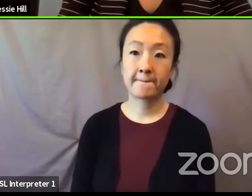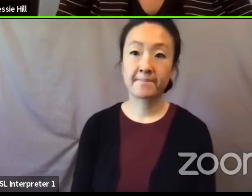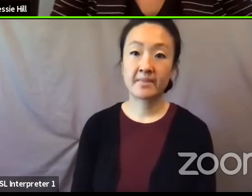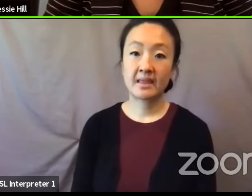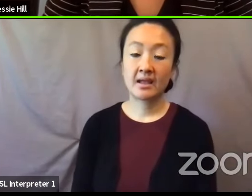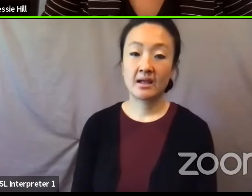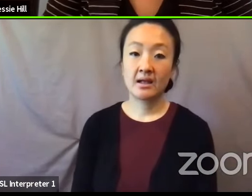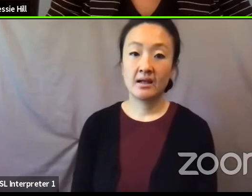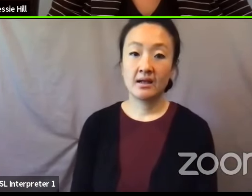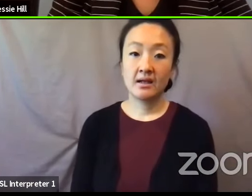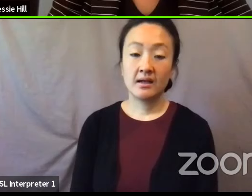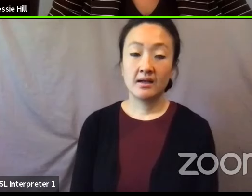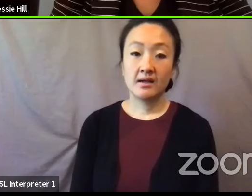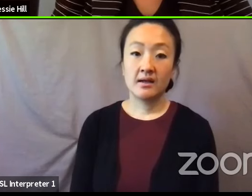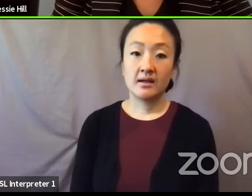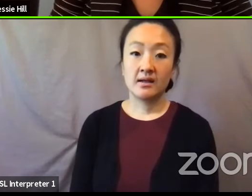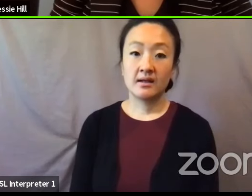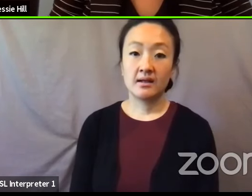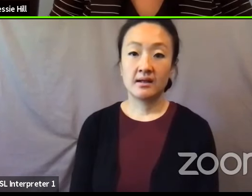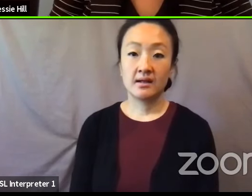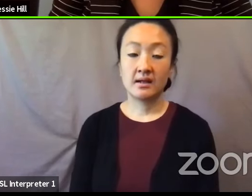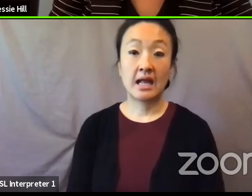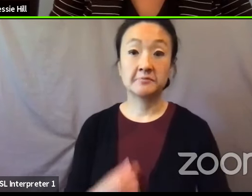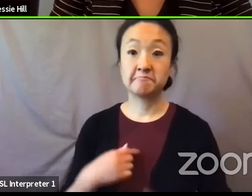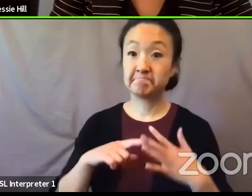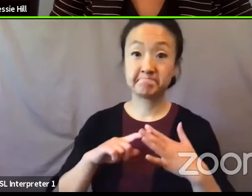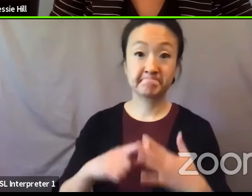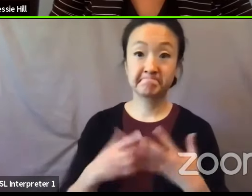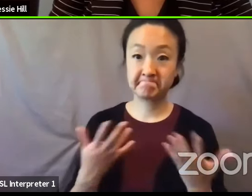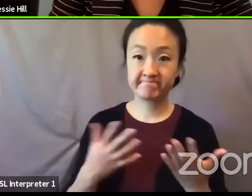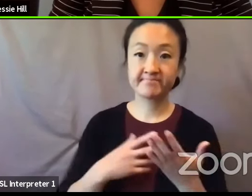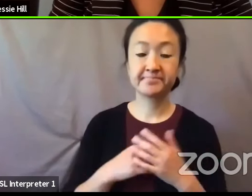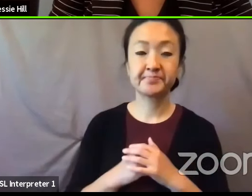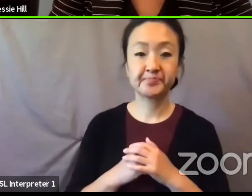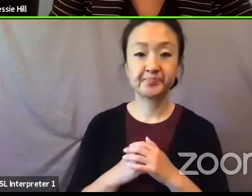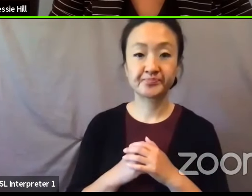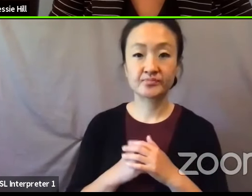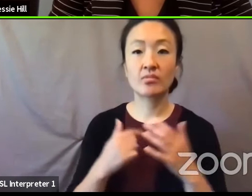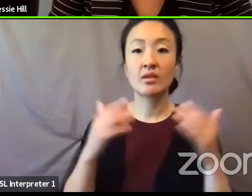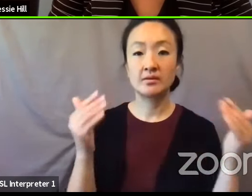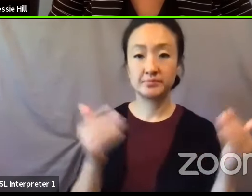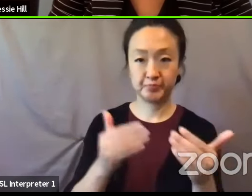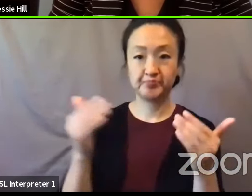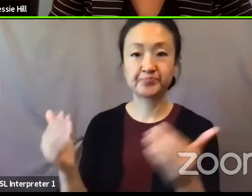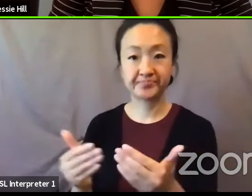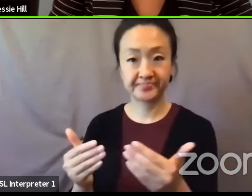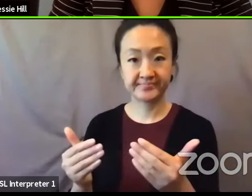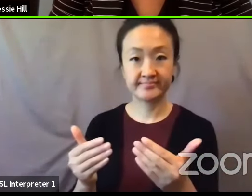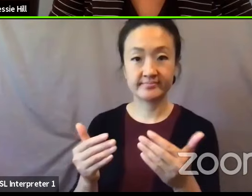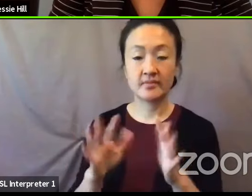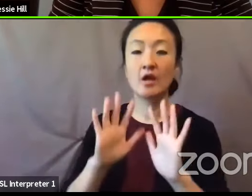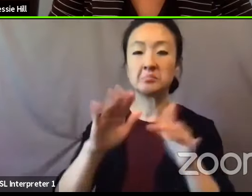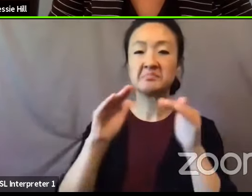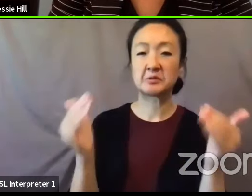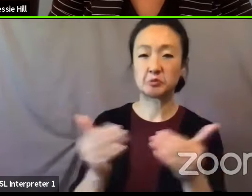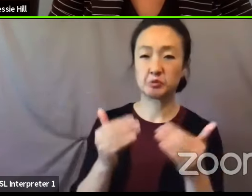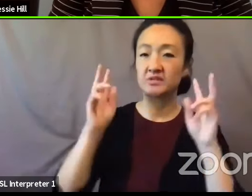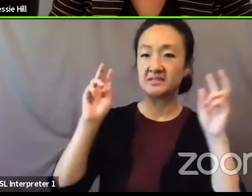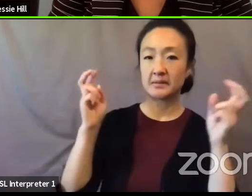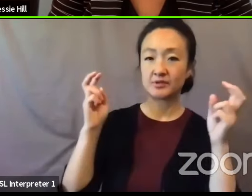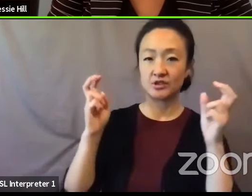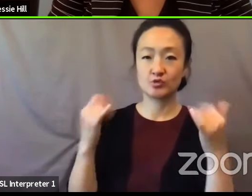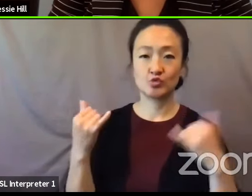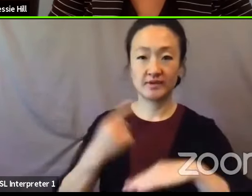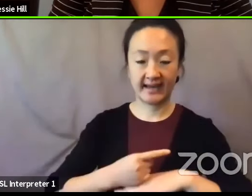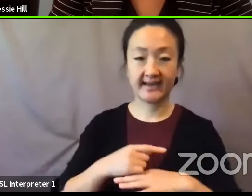Well, I would like to then begin the program by introducing our subject today, as well as our